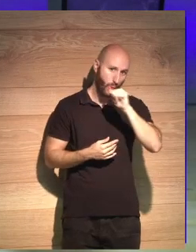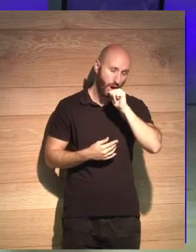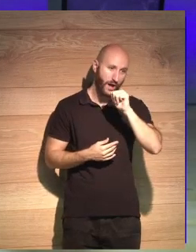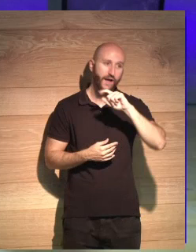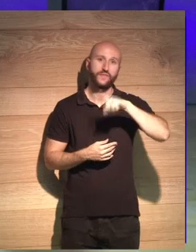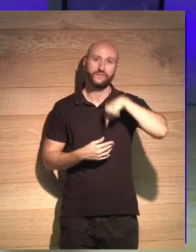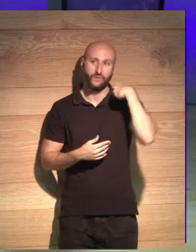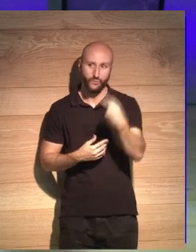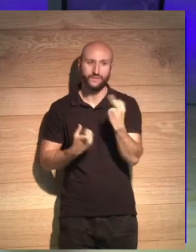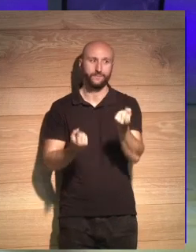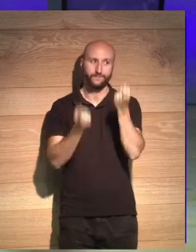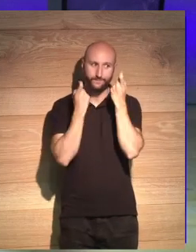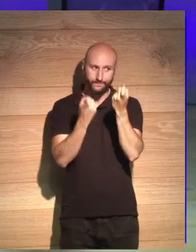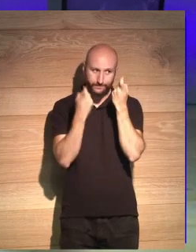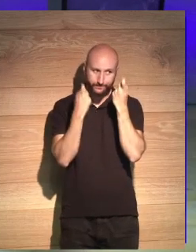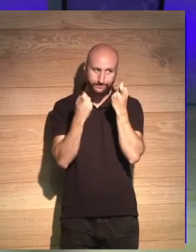sea